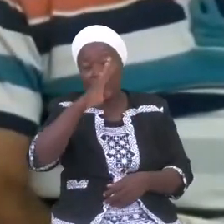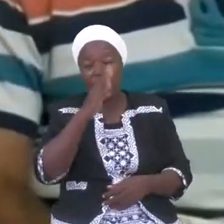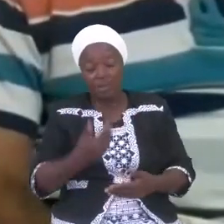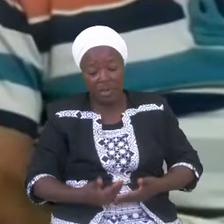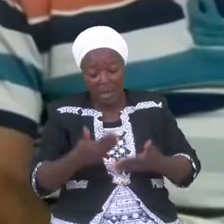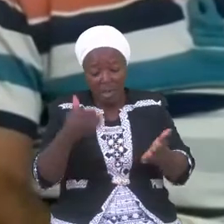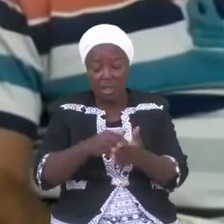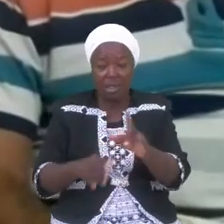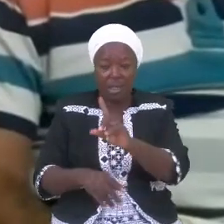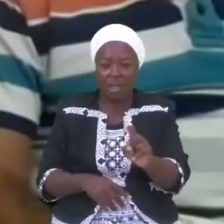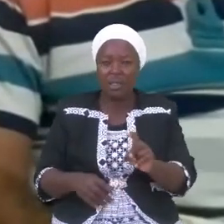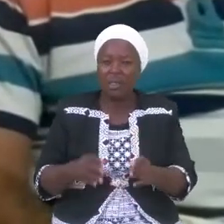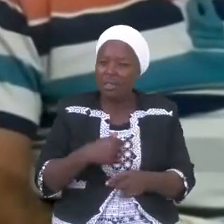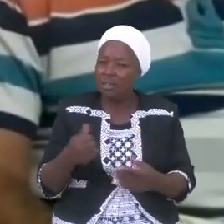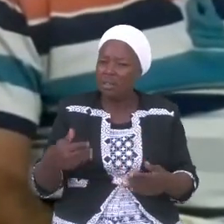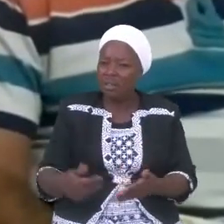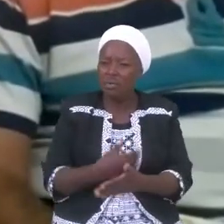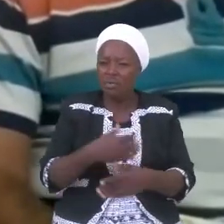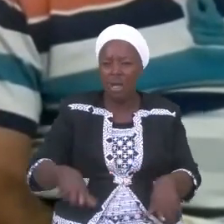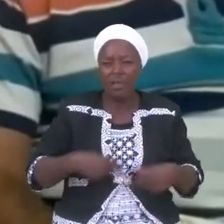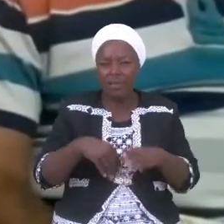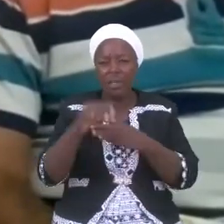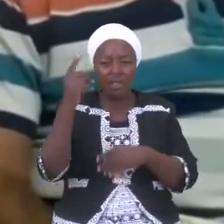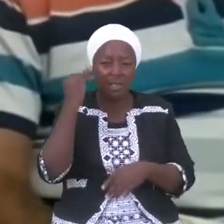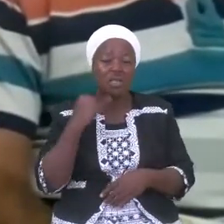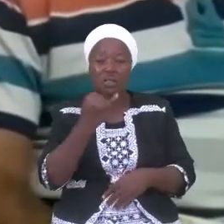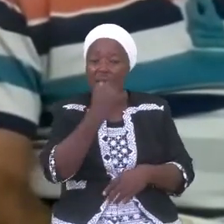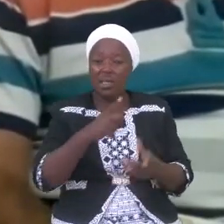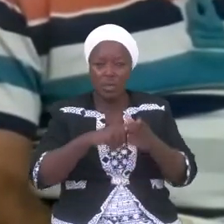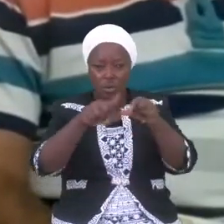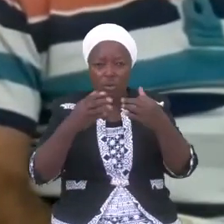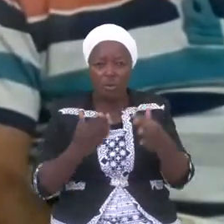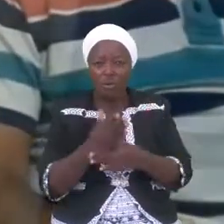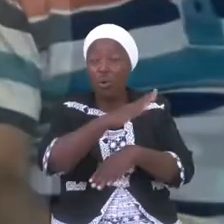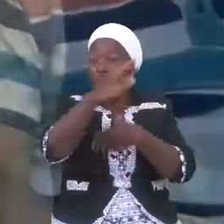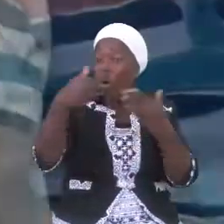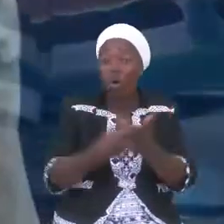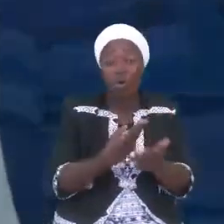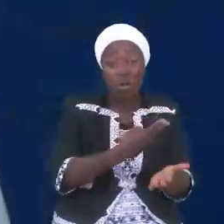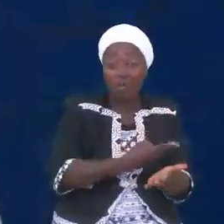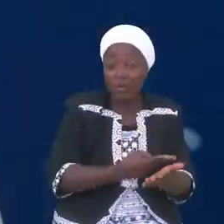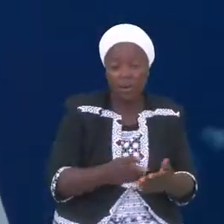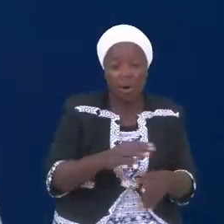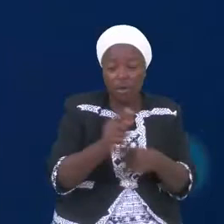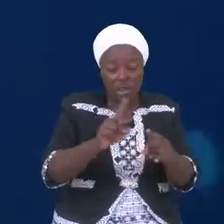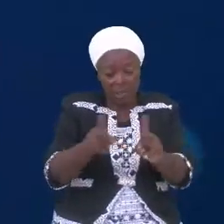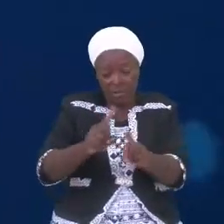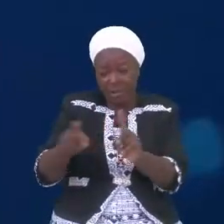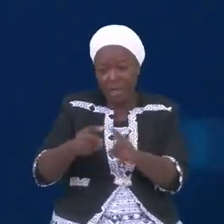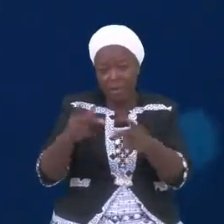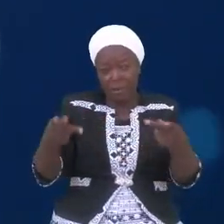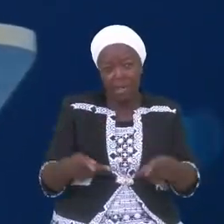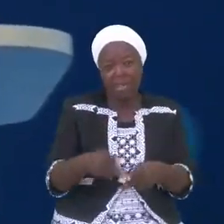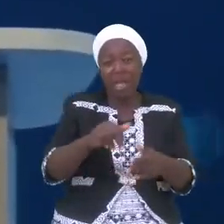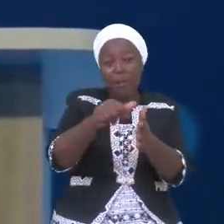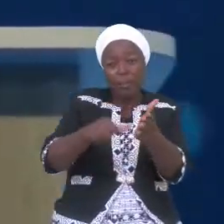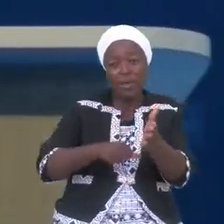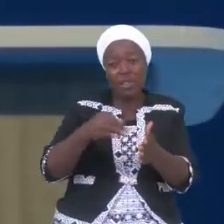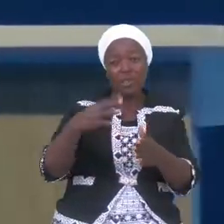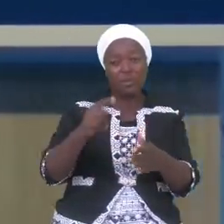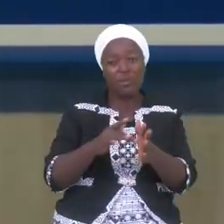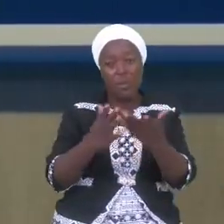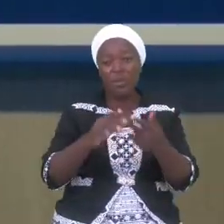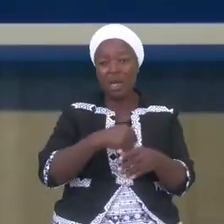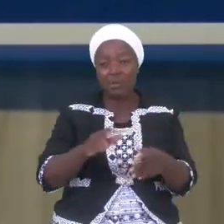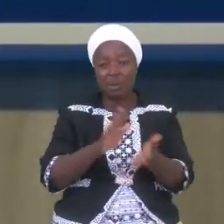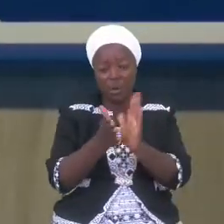in Israel? And you have gone through all the various stages of becoming a leader in Israel,